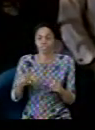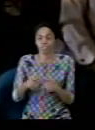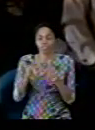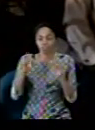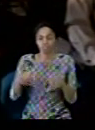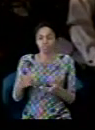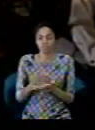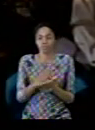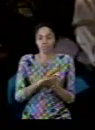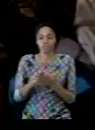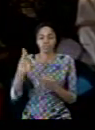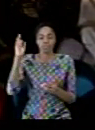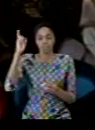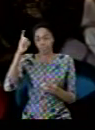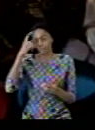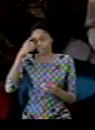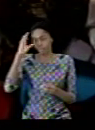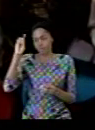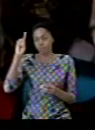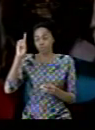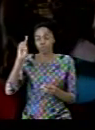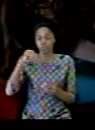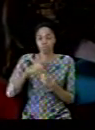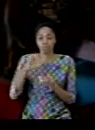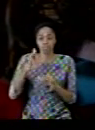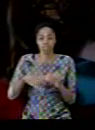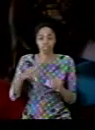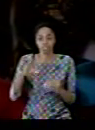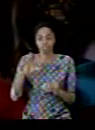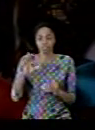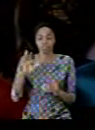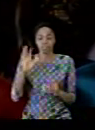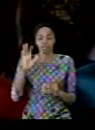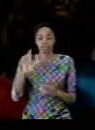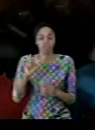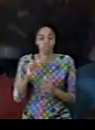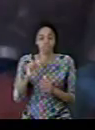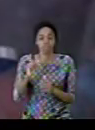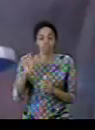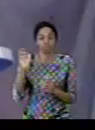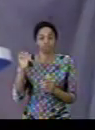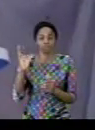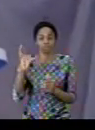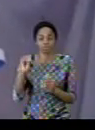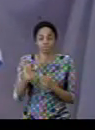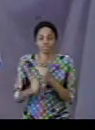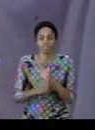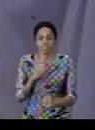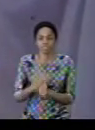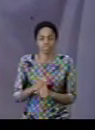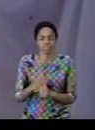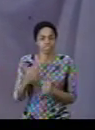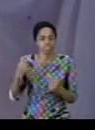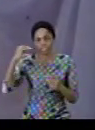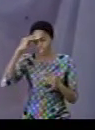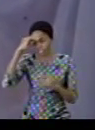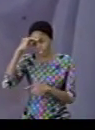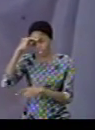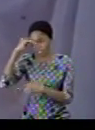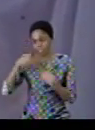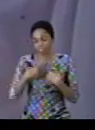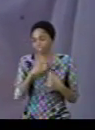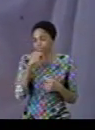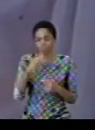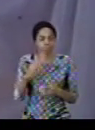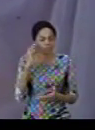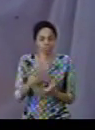has never stopped saying, without holiness, no man shall see the Lord. Honestly